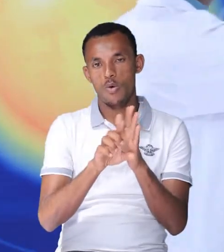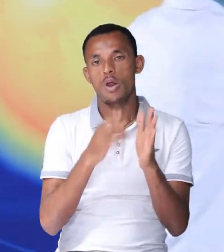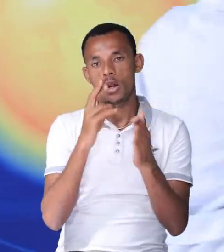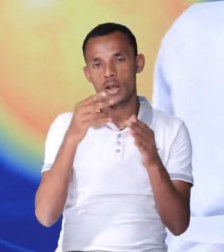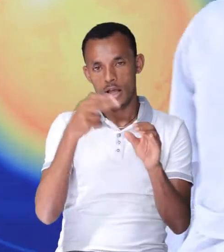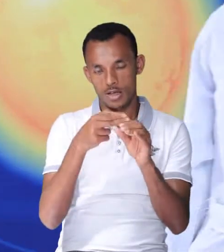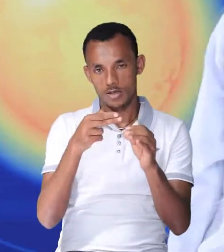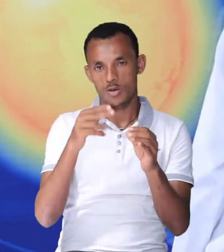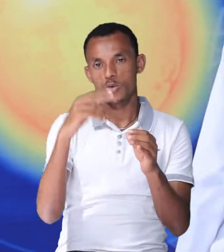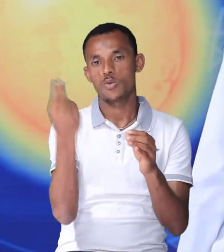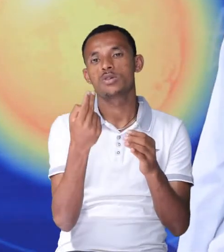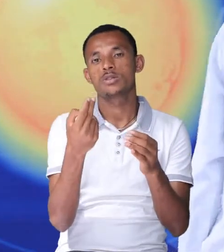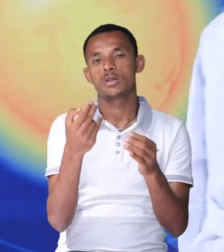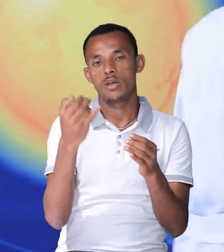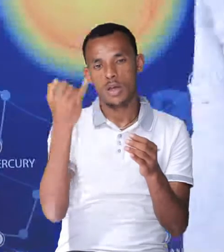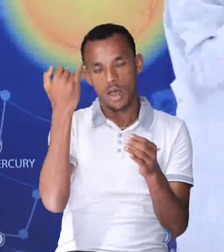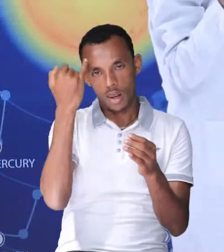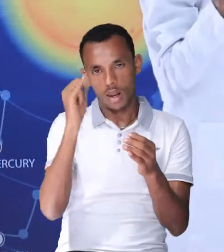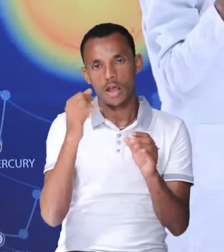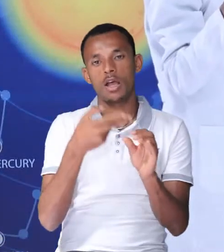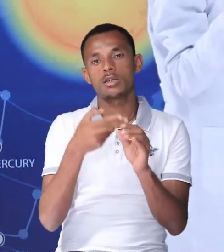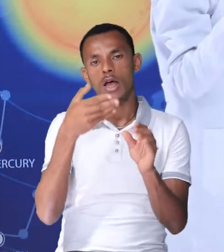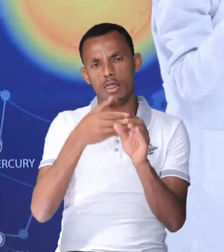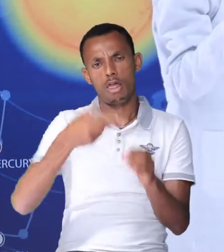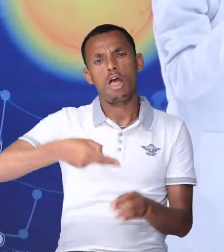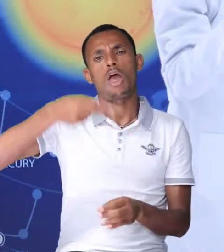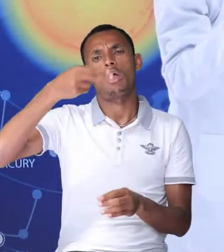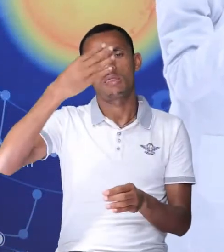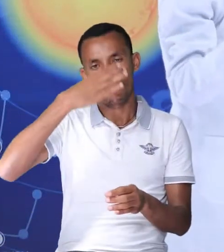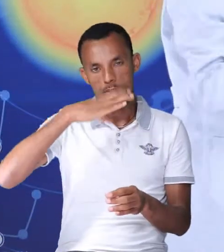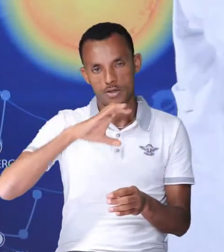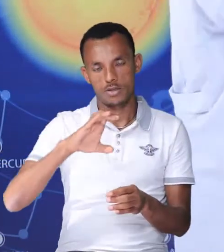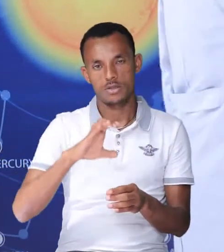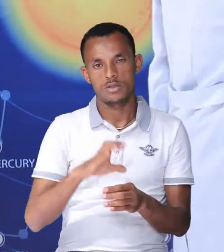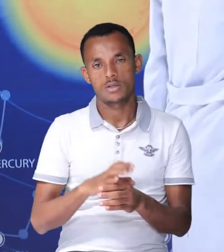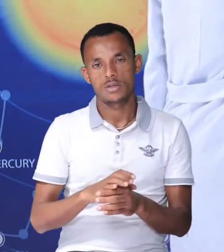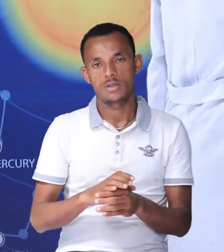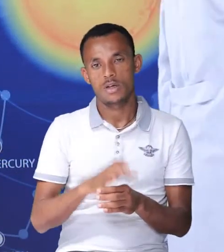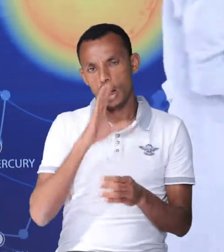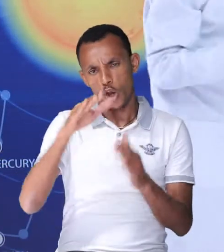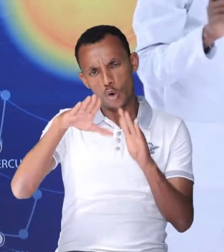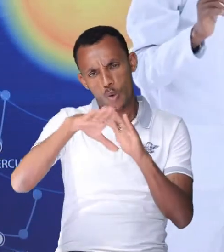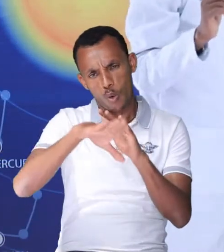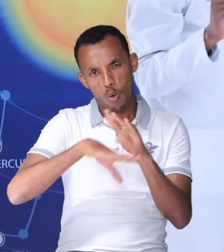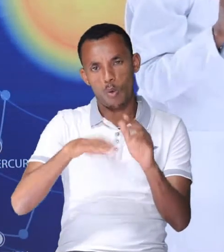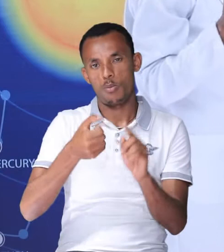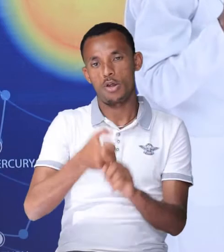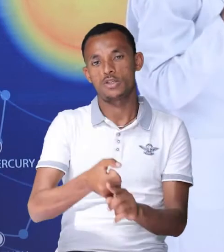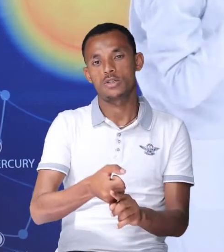only obeys ideal gas at high temperature and low pressure. Don't forget,